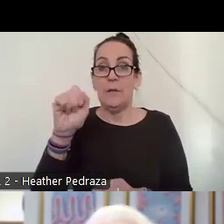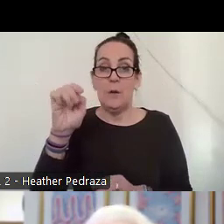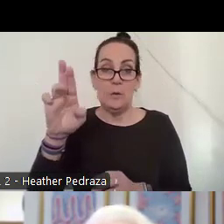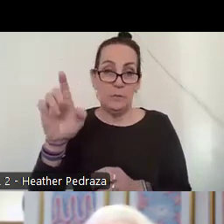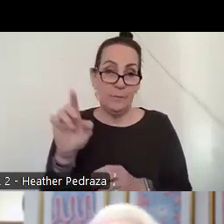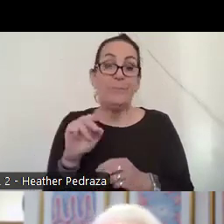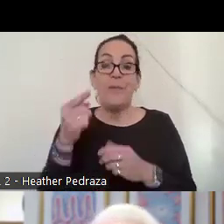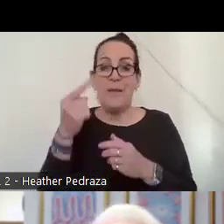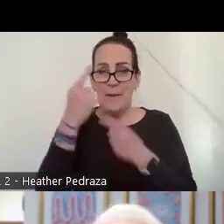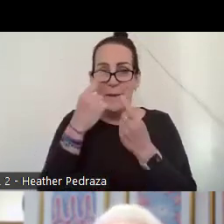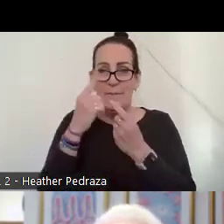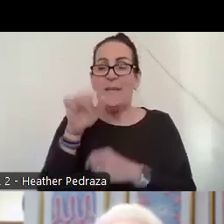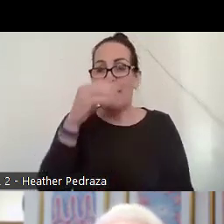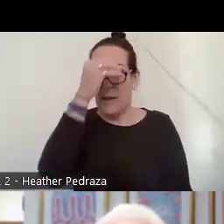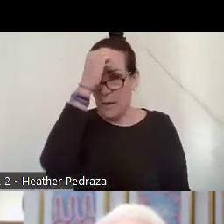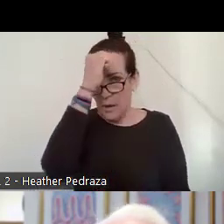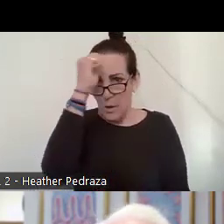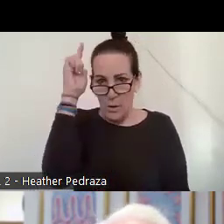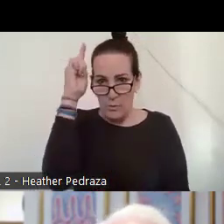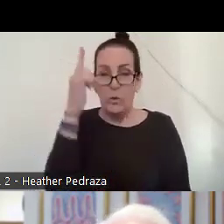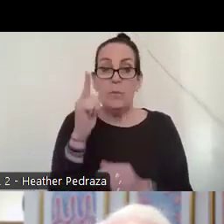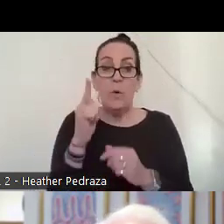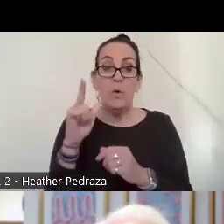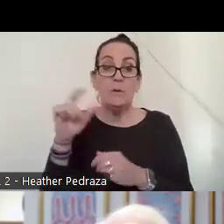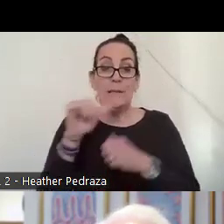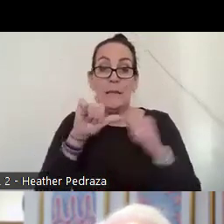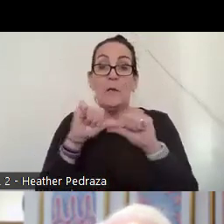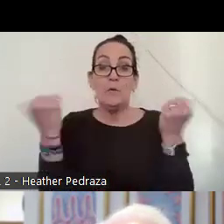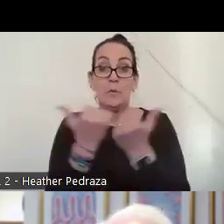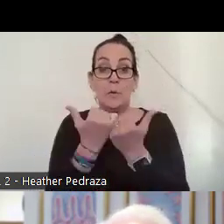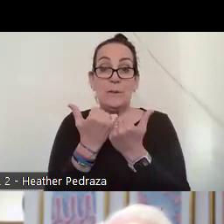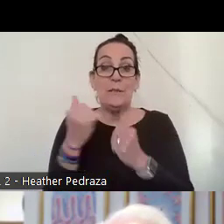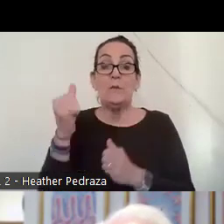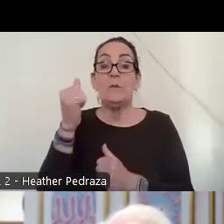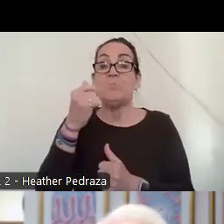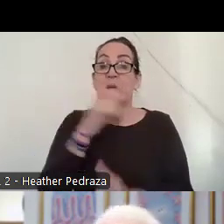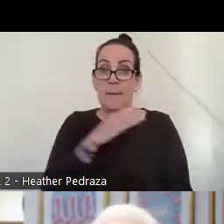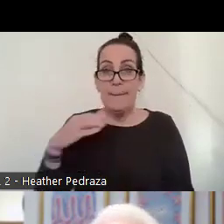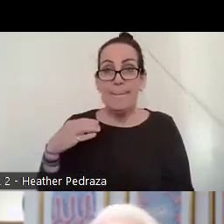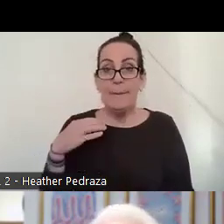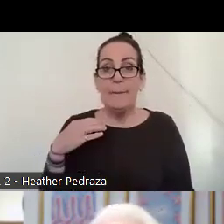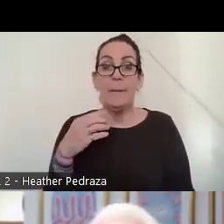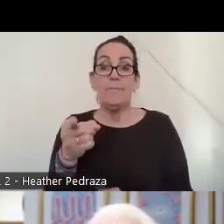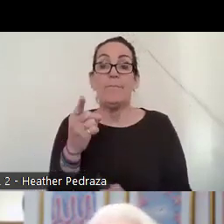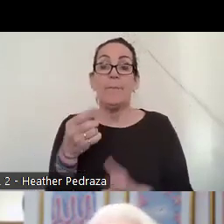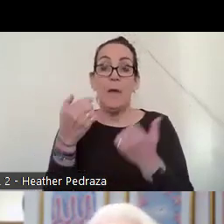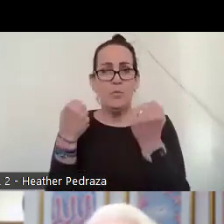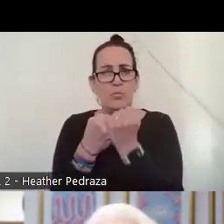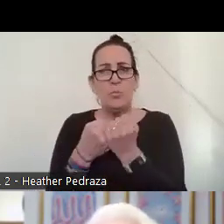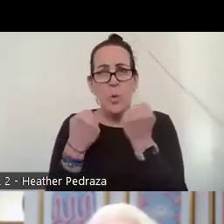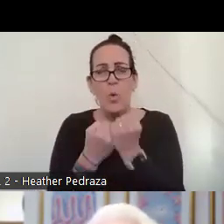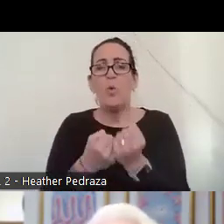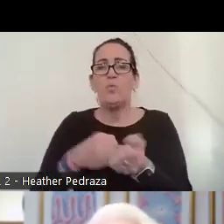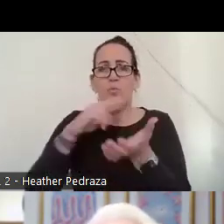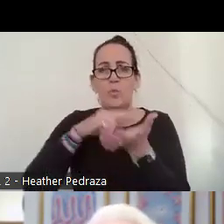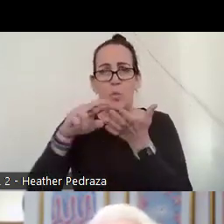Alzheimer's Association and this committee are so supportive of research, I think brings us a much happier future in